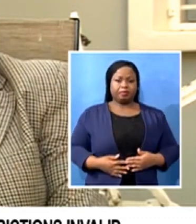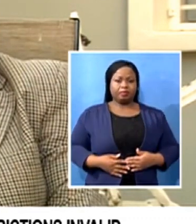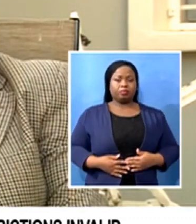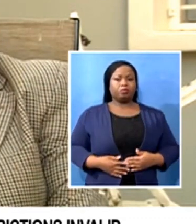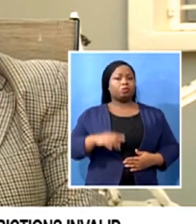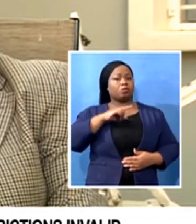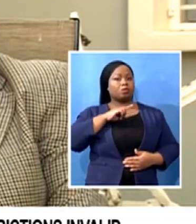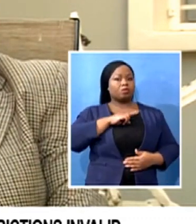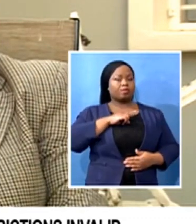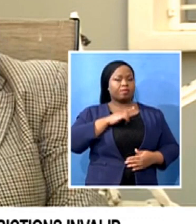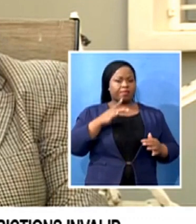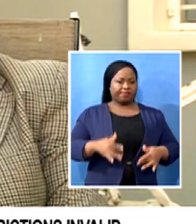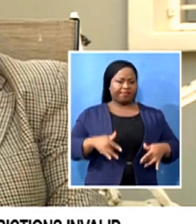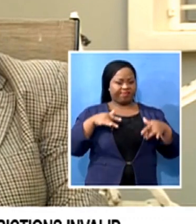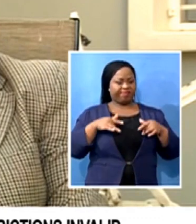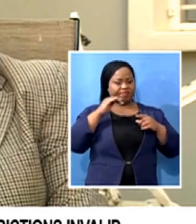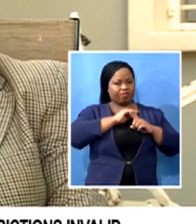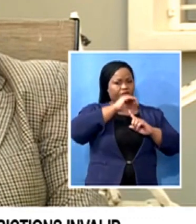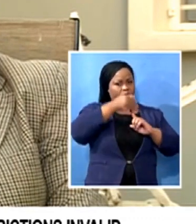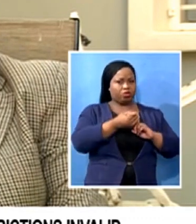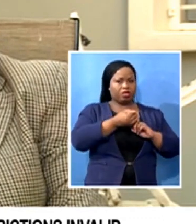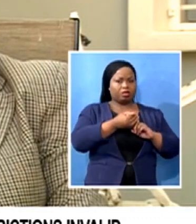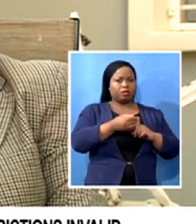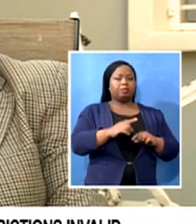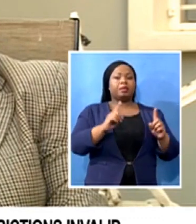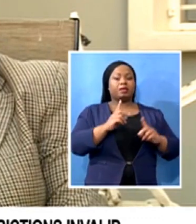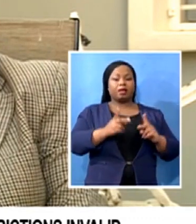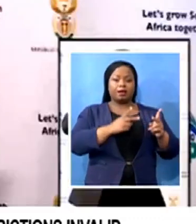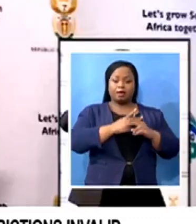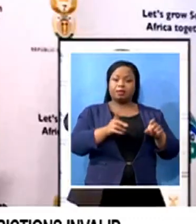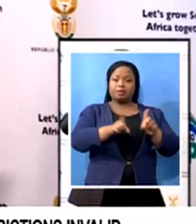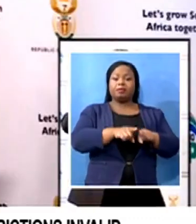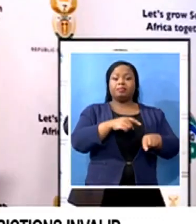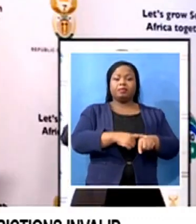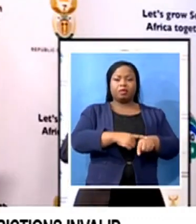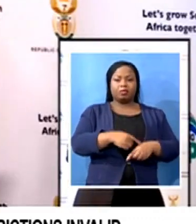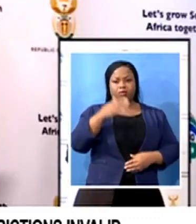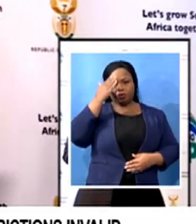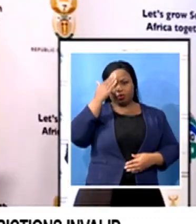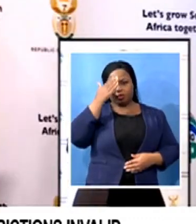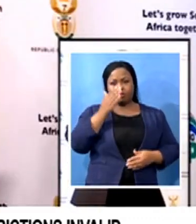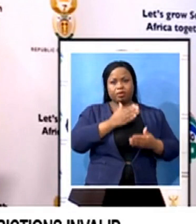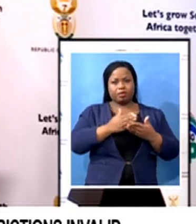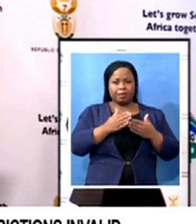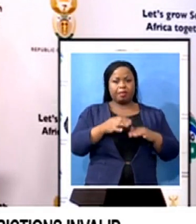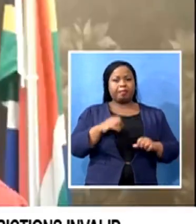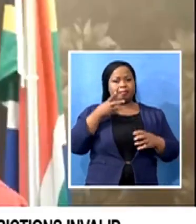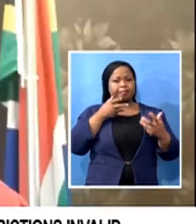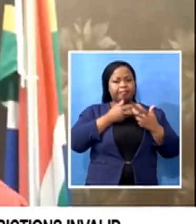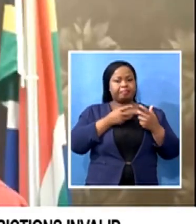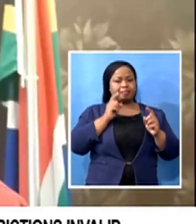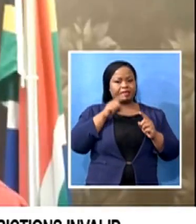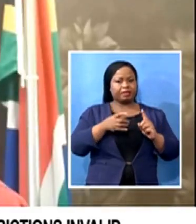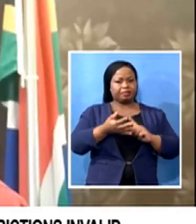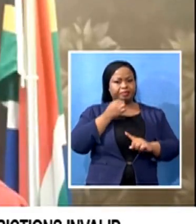of which exercise some sacrifice will have to be made. Government says it's still studying the judgment.